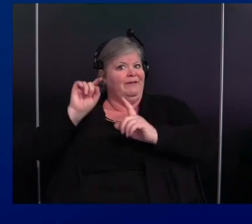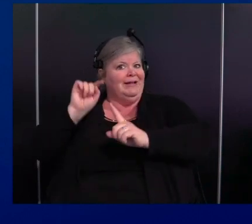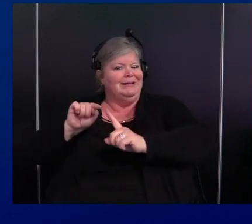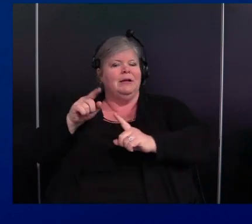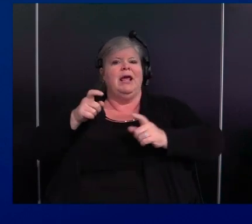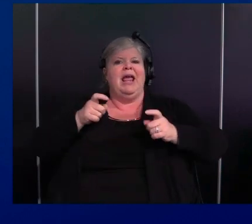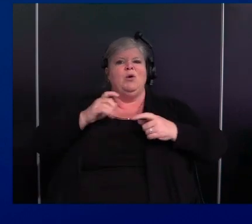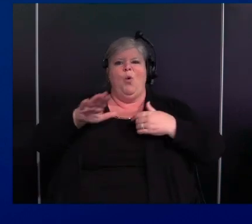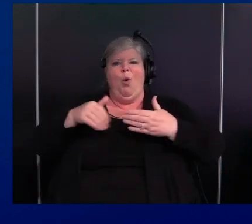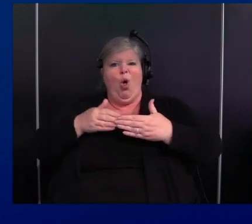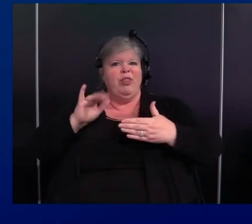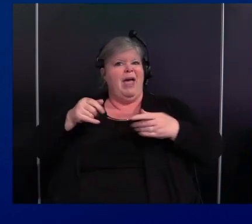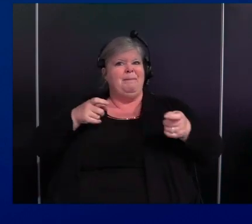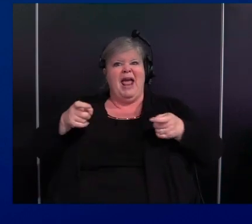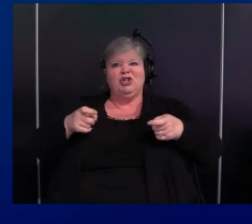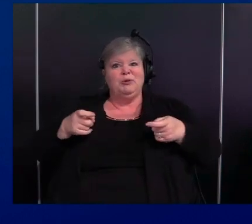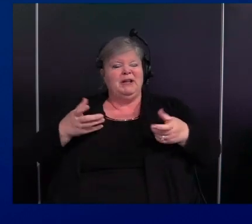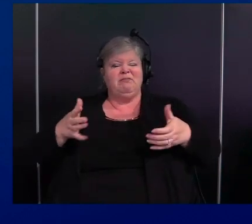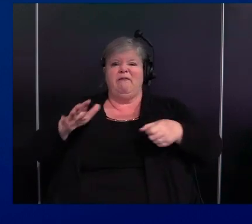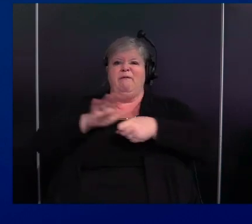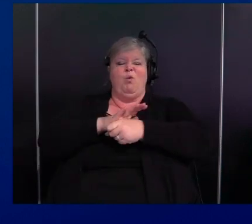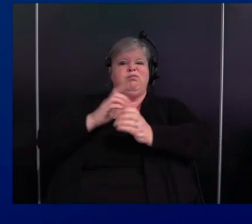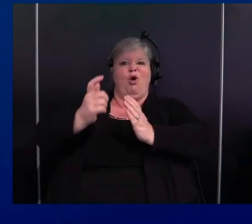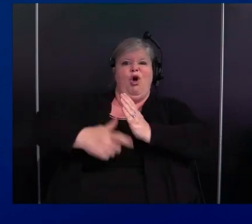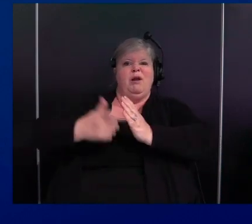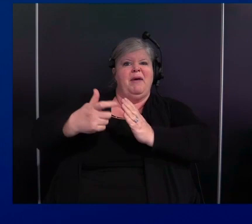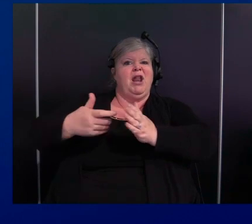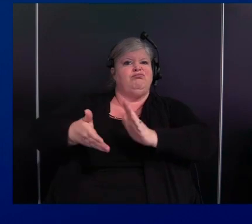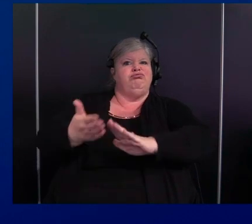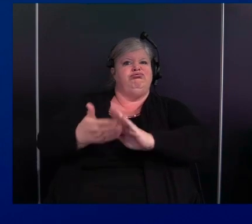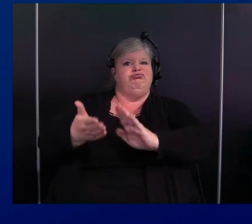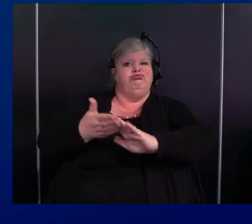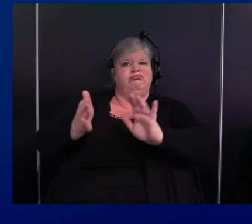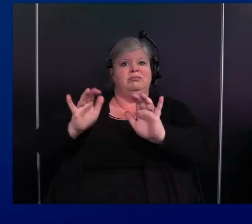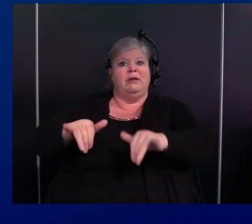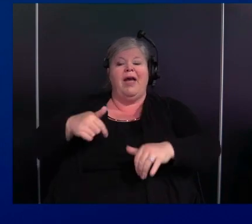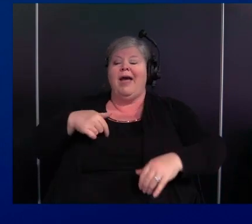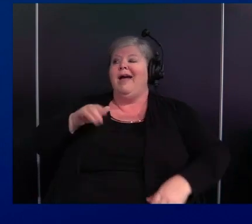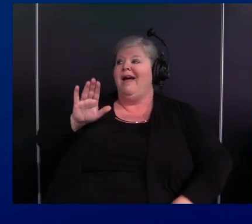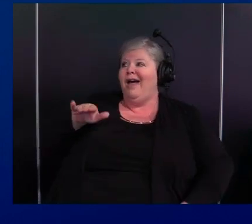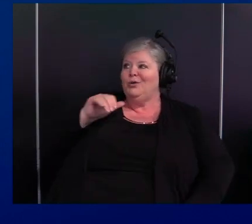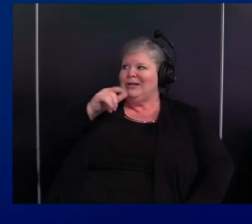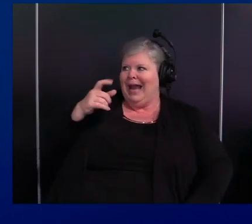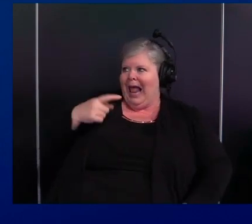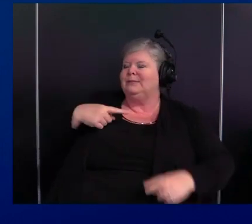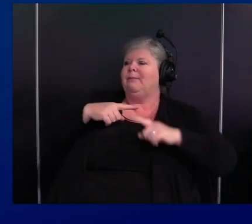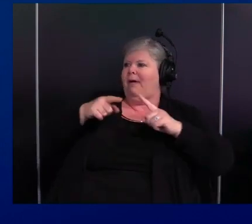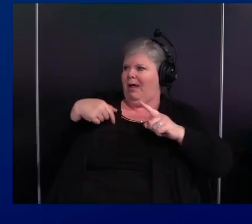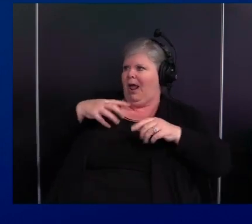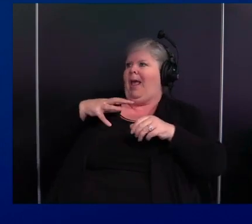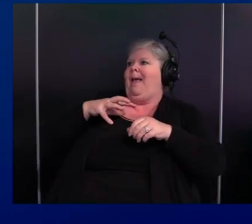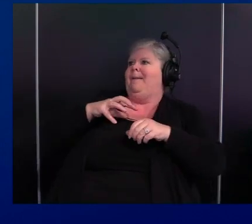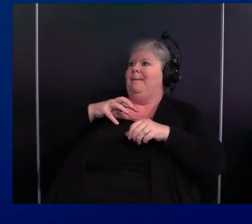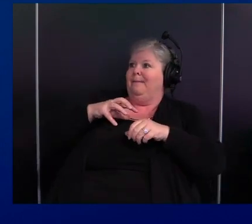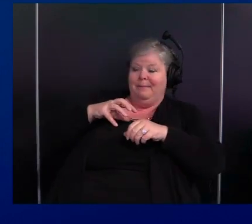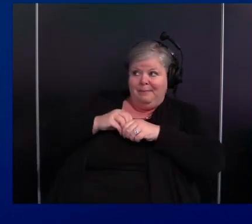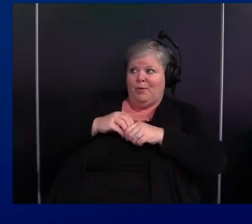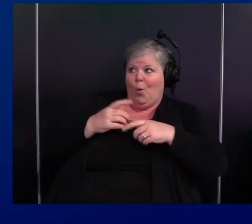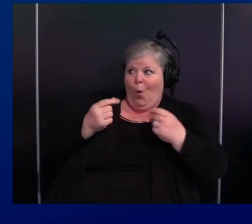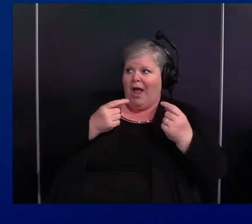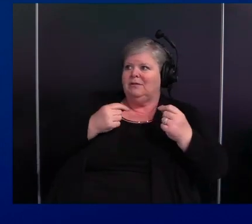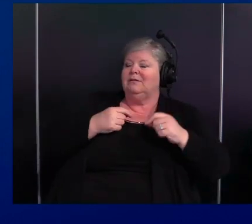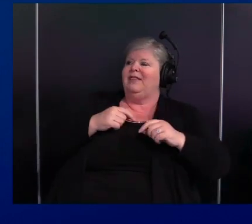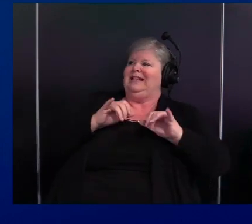that cert lifecycle management, fully automated. You didn't ask, Ken, but I fall into the system identity side, not the human